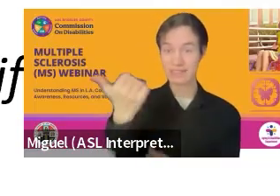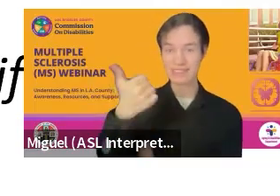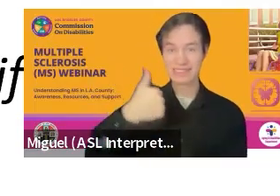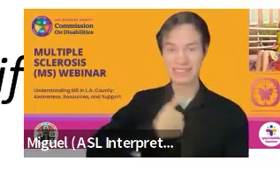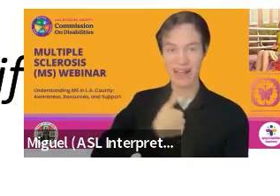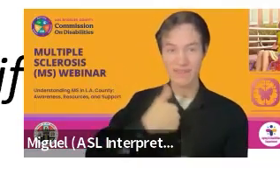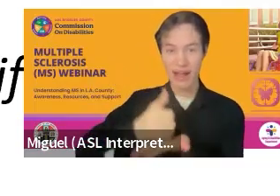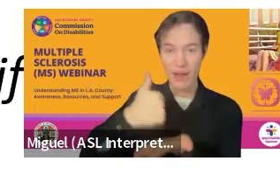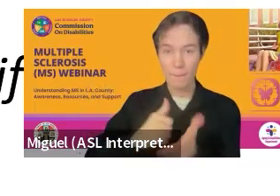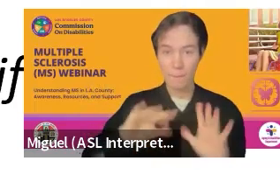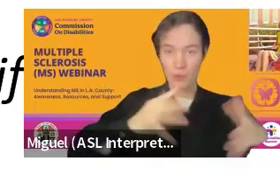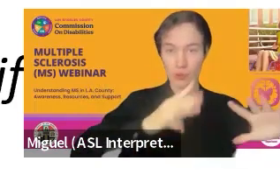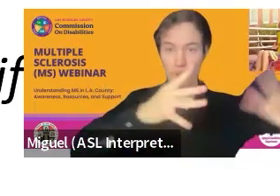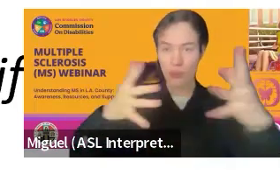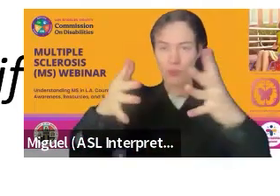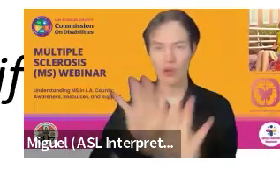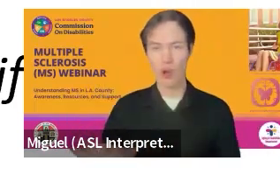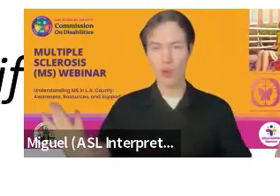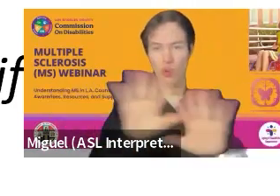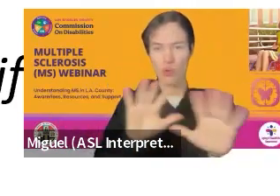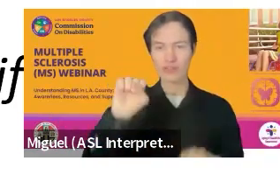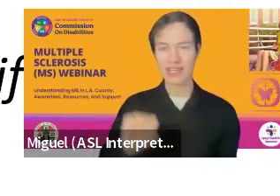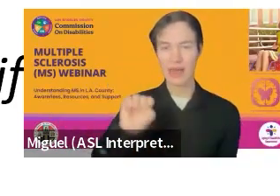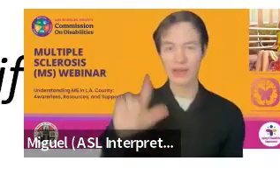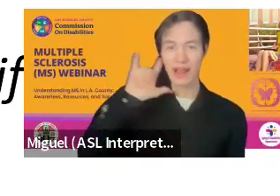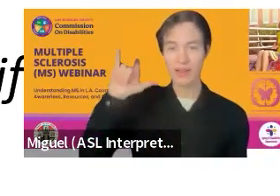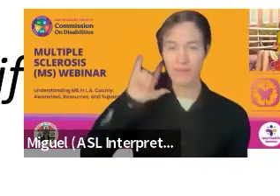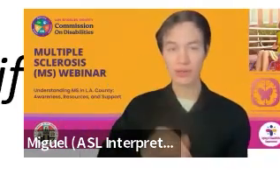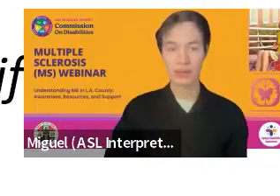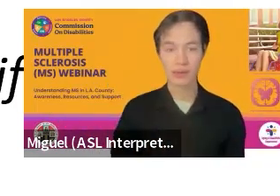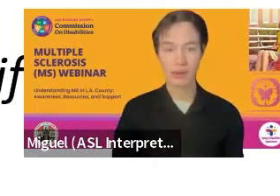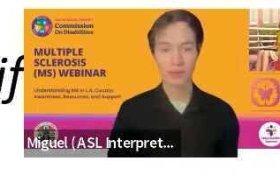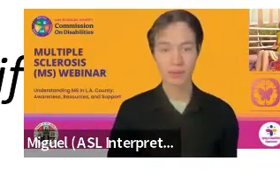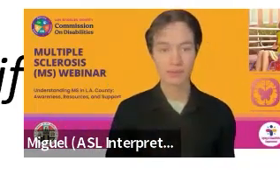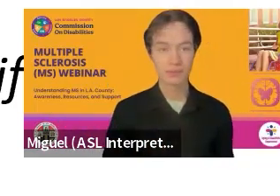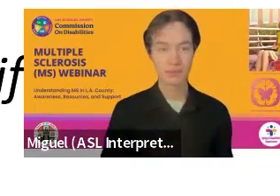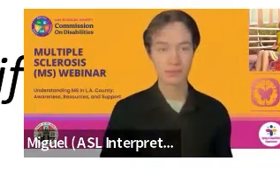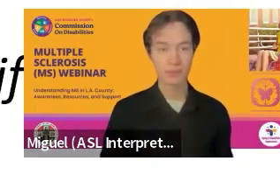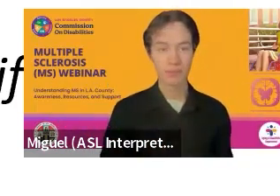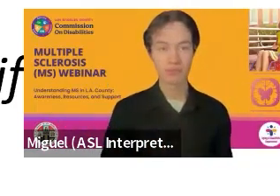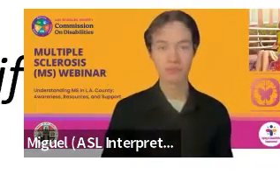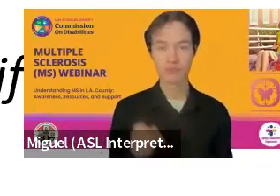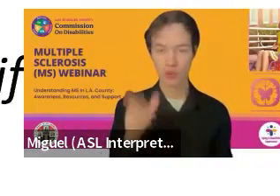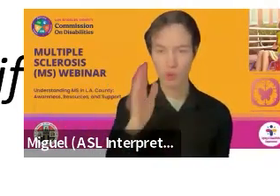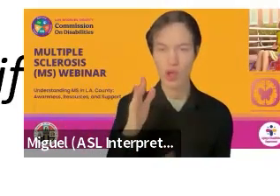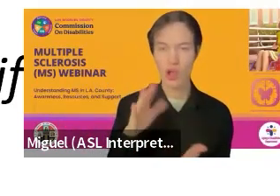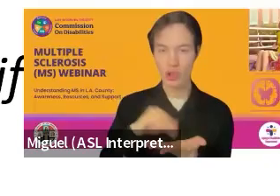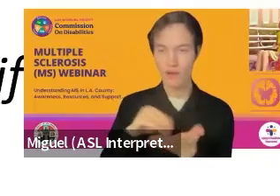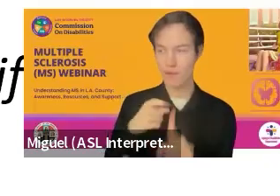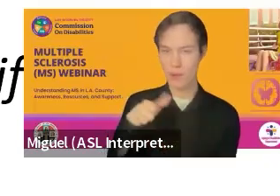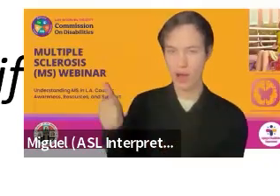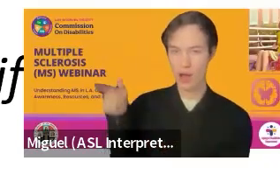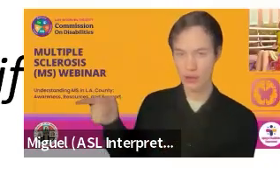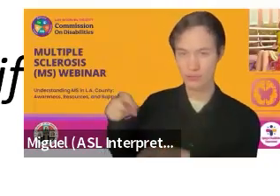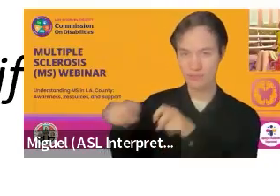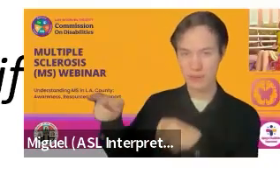here in all over Southern California. One you'll learn from a fellow panelist, the Forest Downey MS support group. You'll hear about that in a